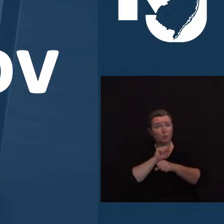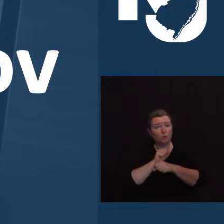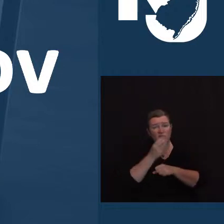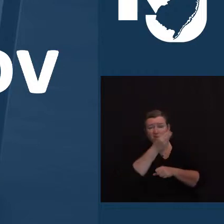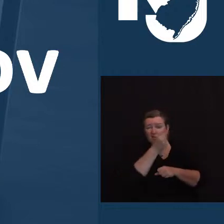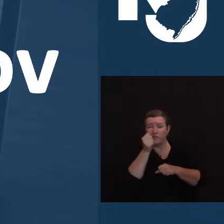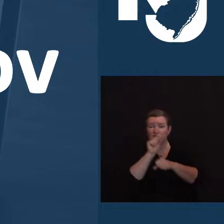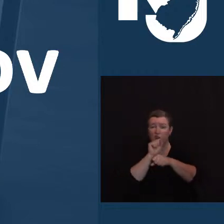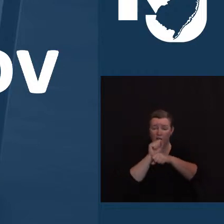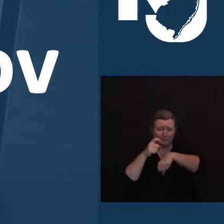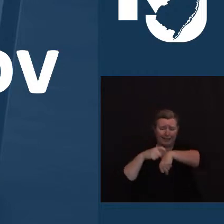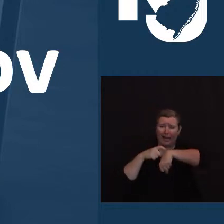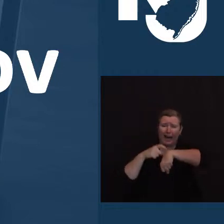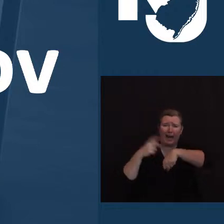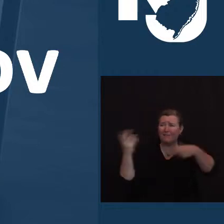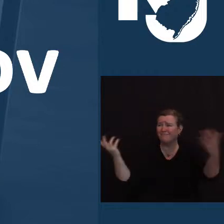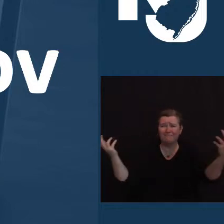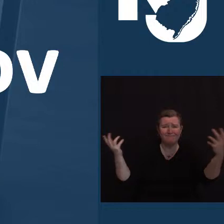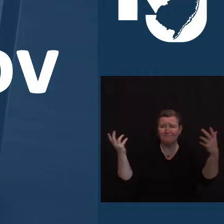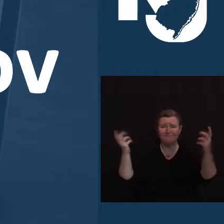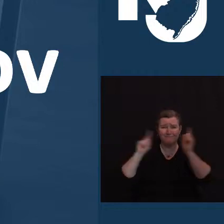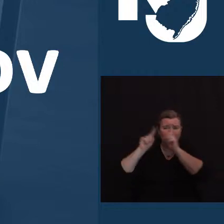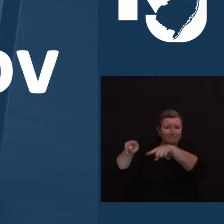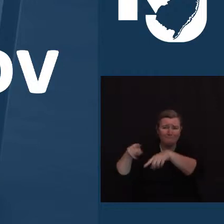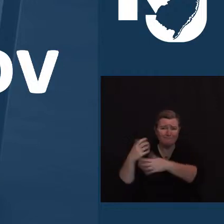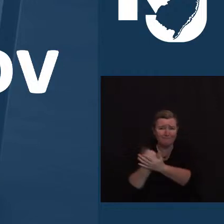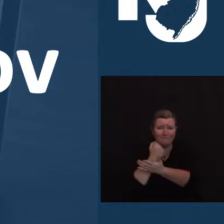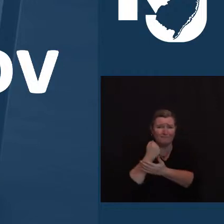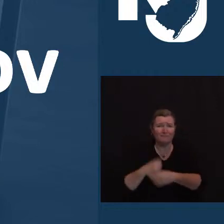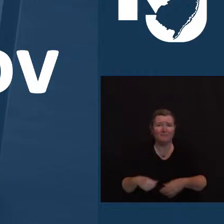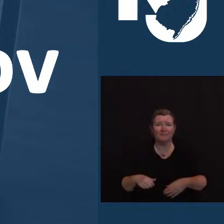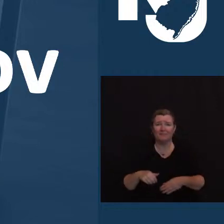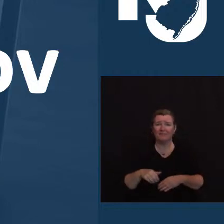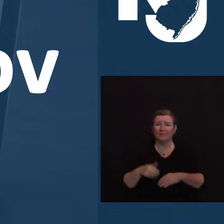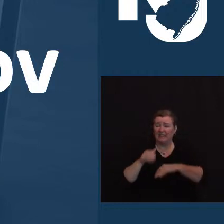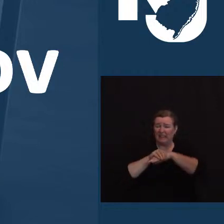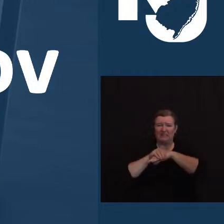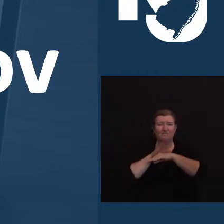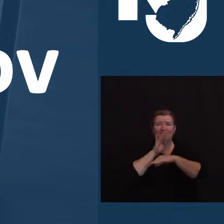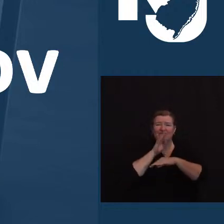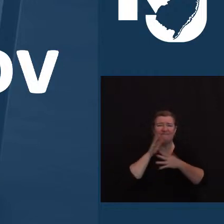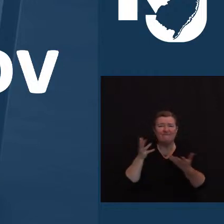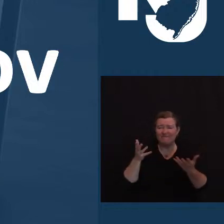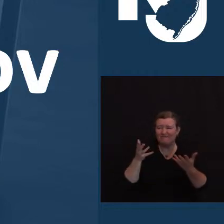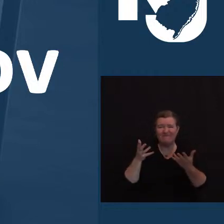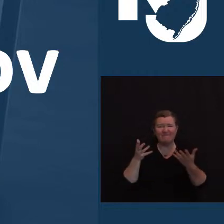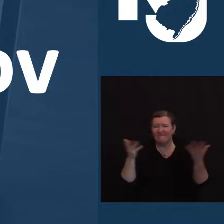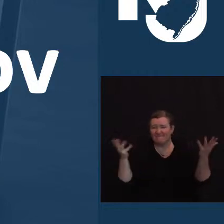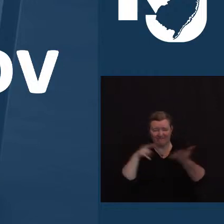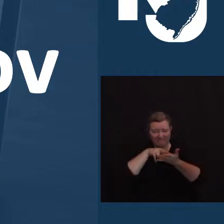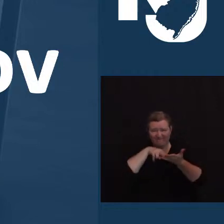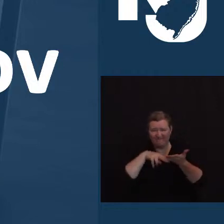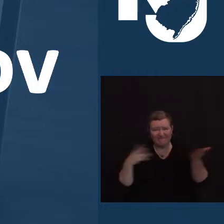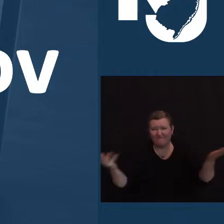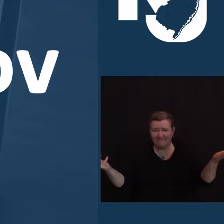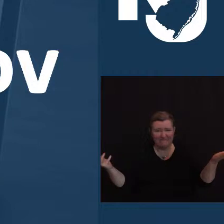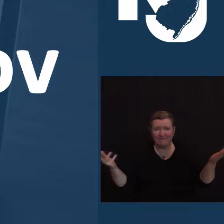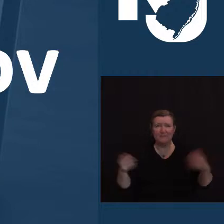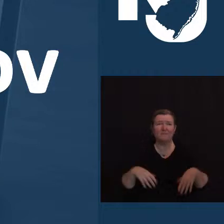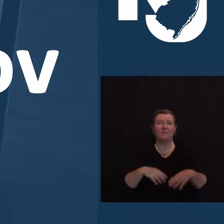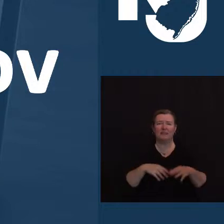look at the history of vaccinations in the African American community in our country and have got rightful